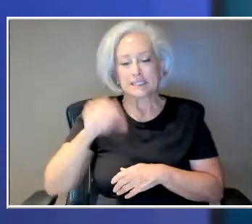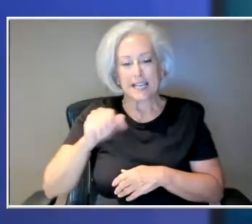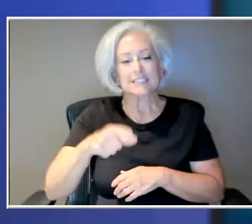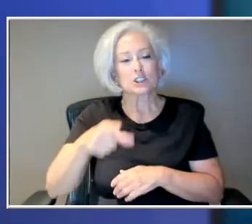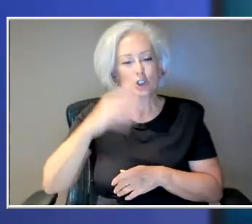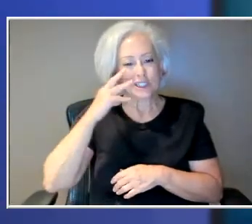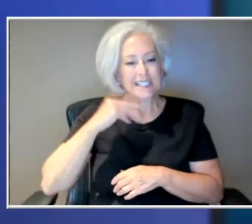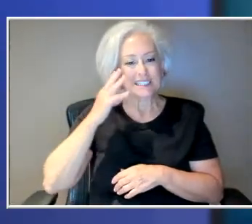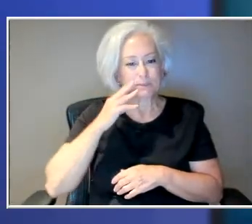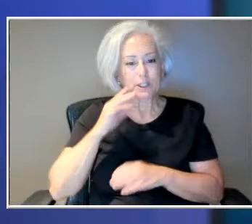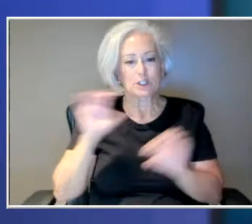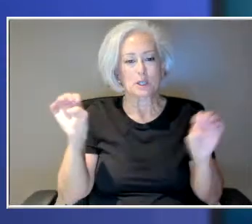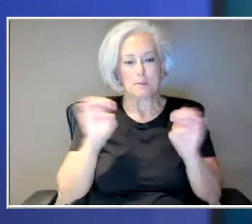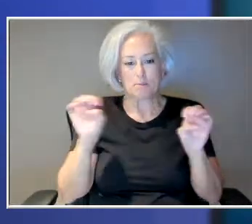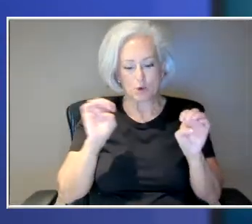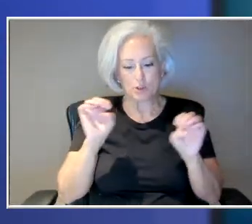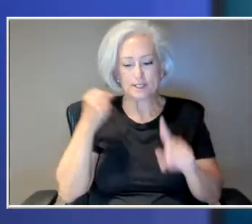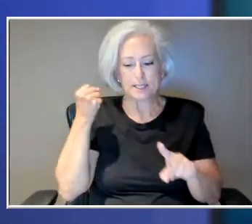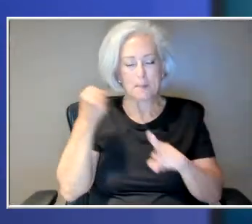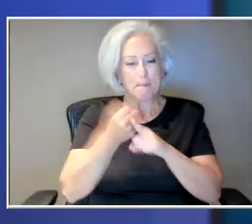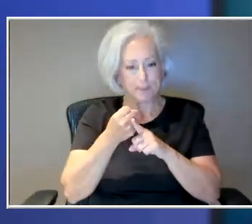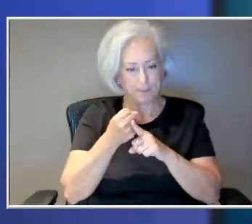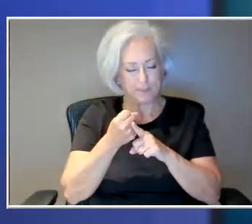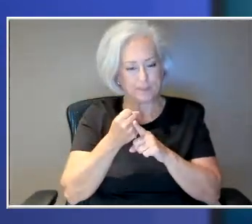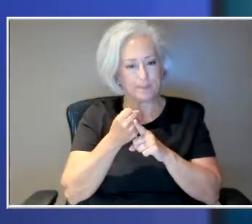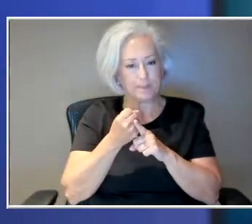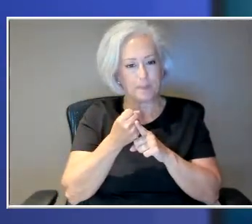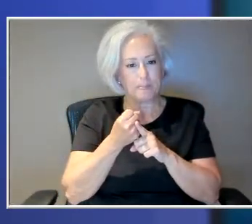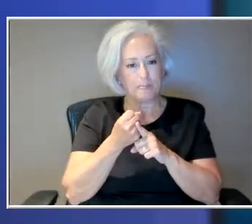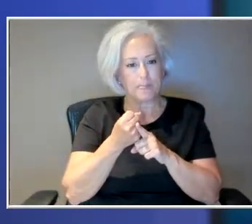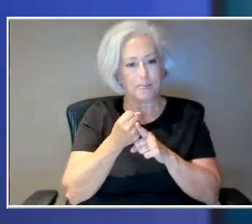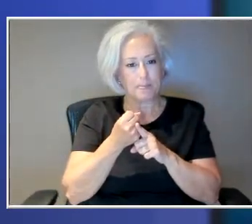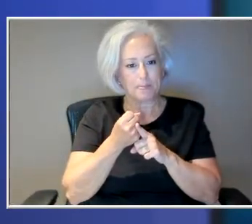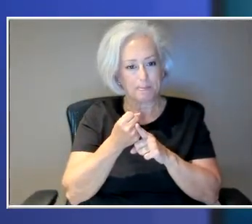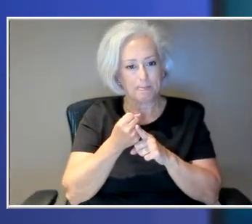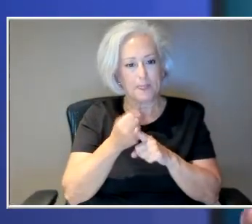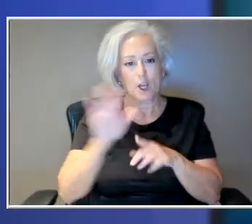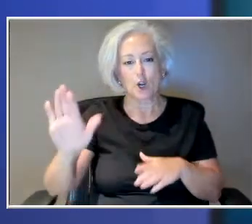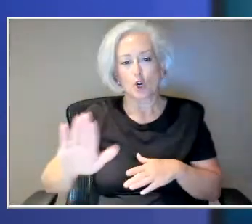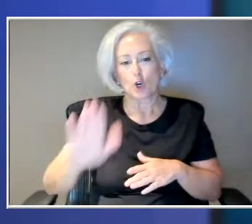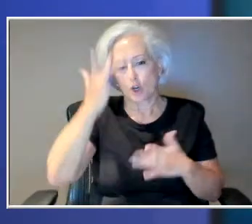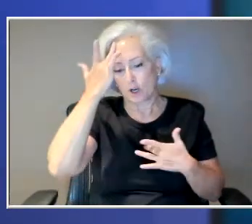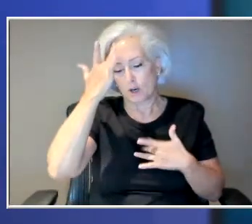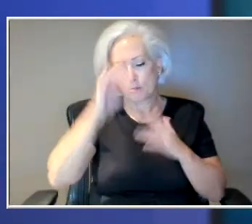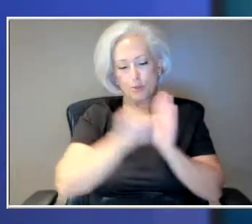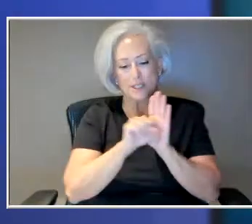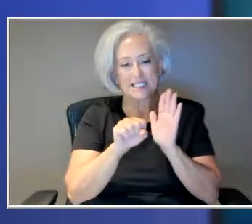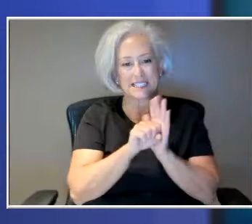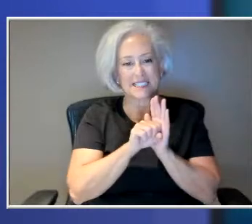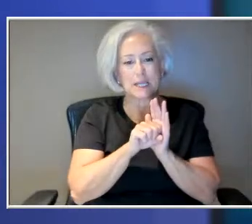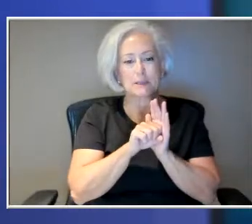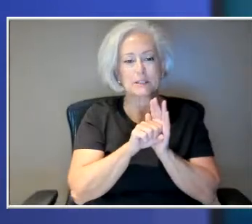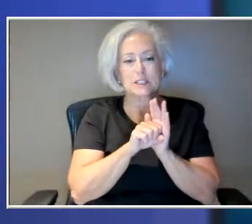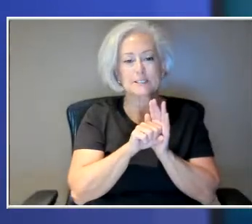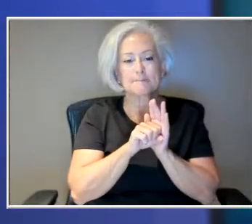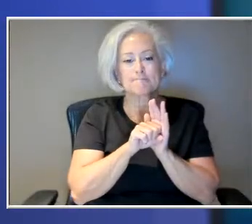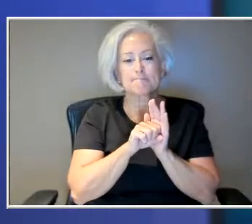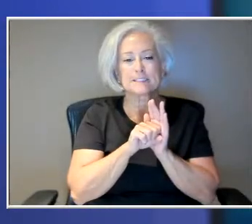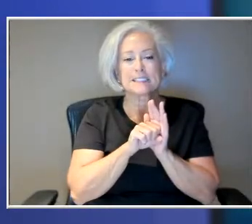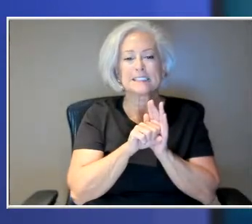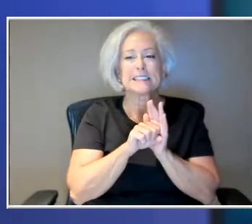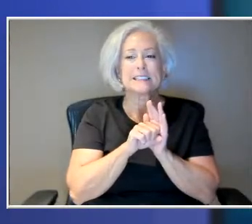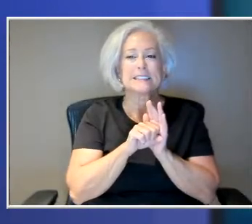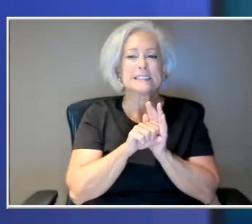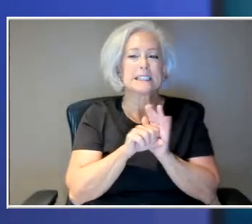emergency event, and the presentation was just subtle